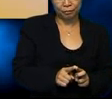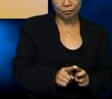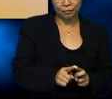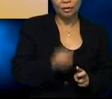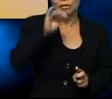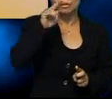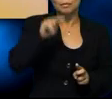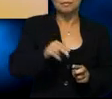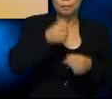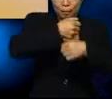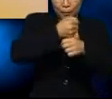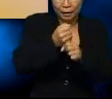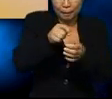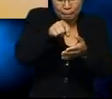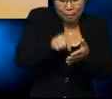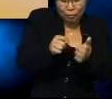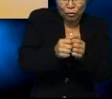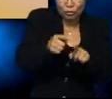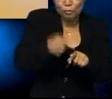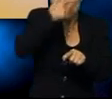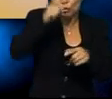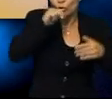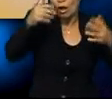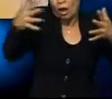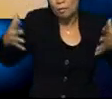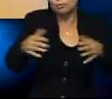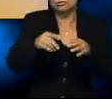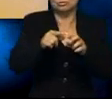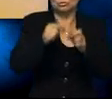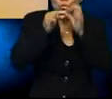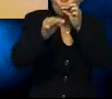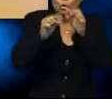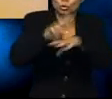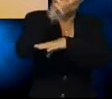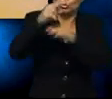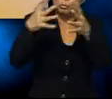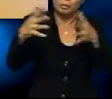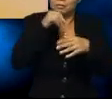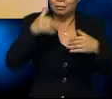a mark with finger because we didn't have that many straws to use.